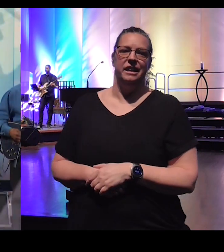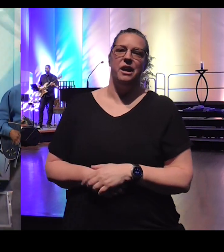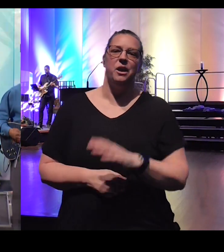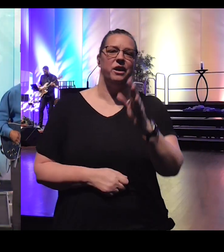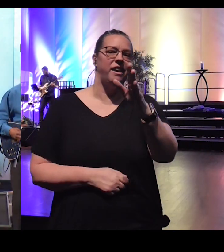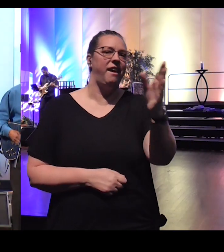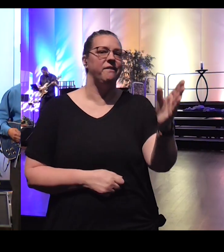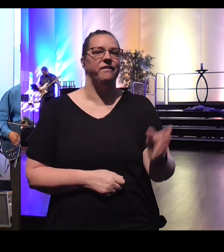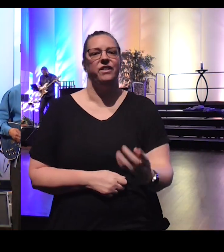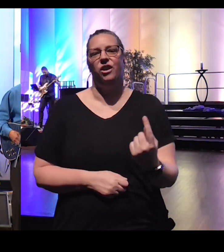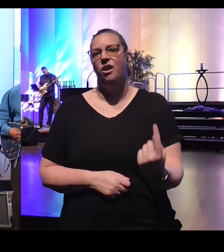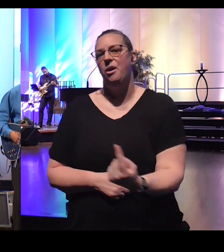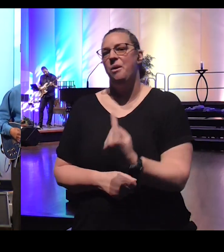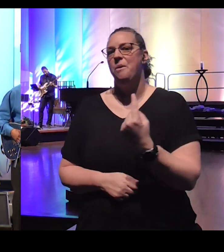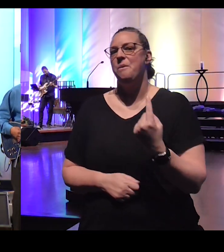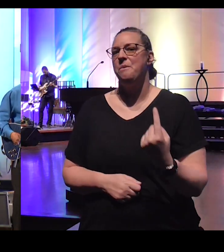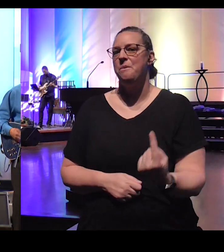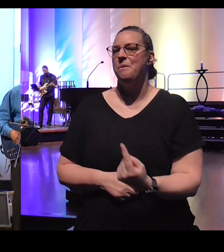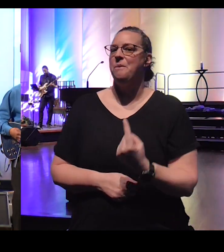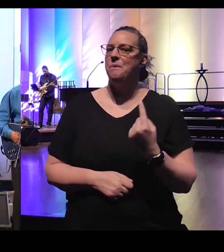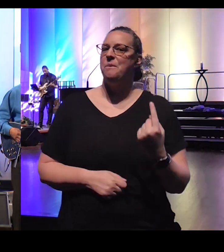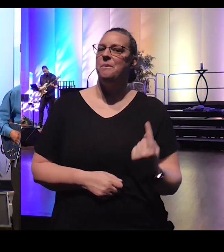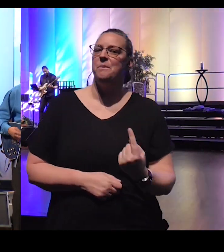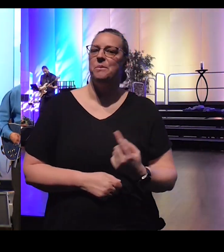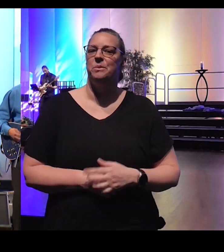We're never alone.